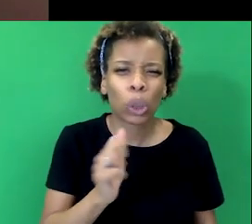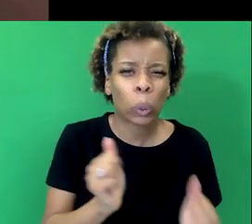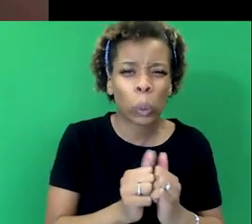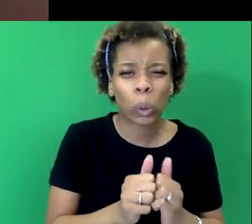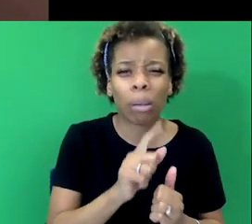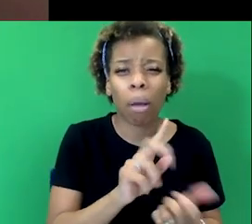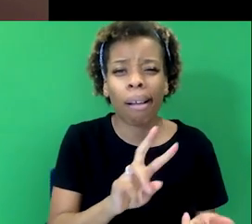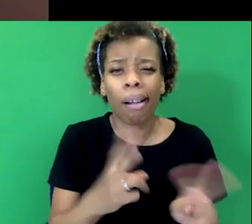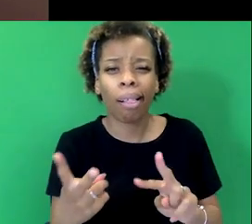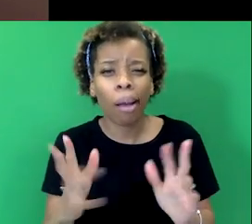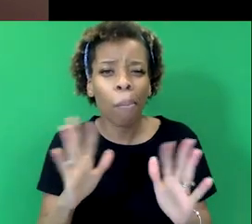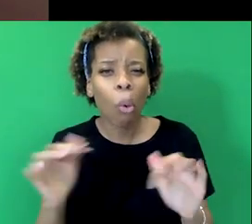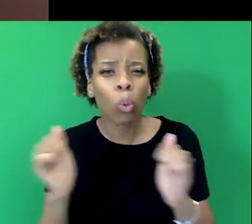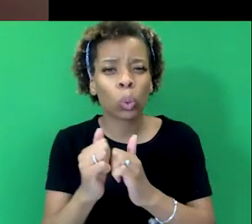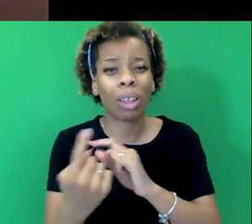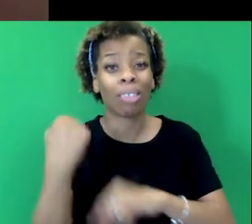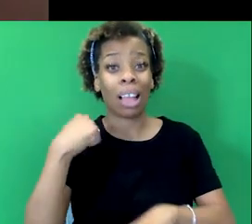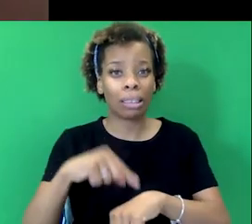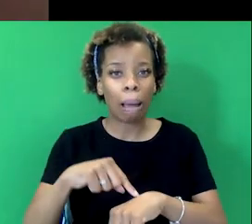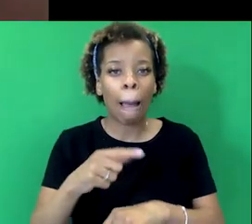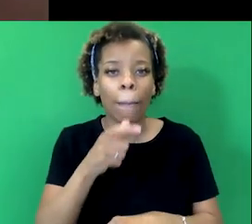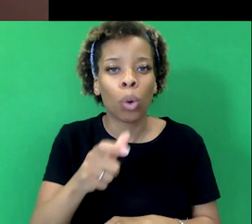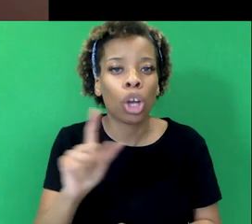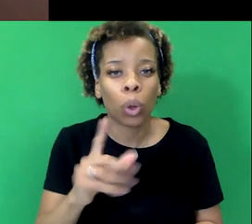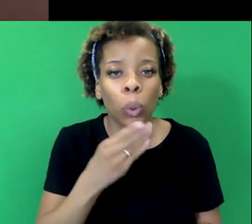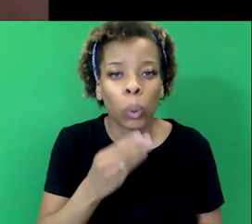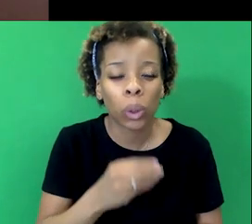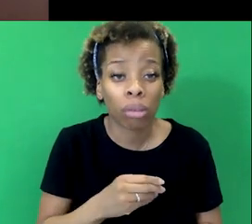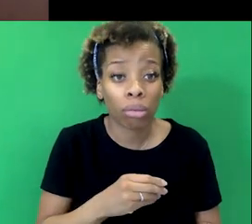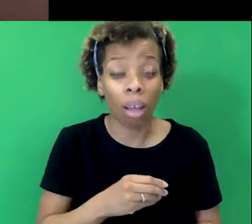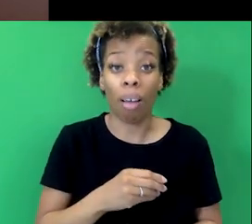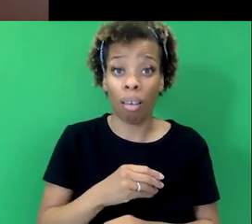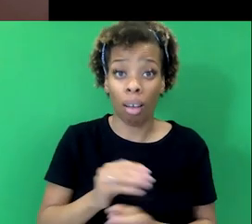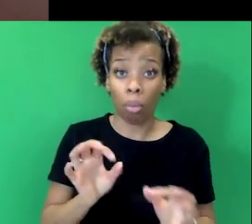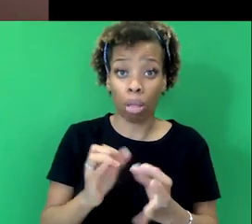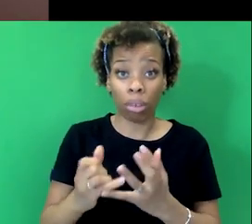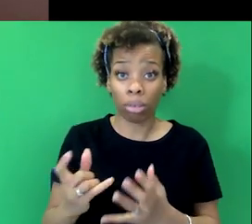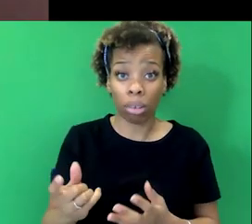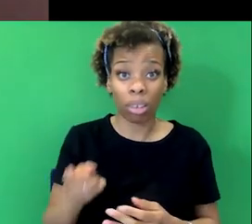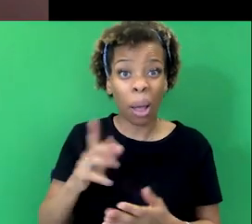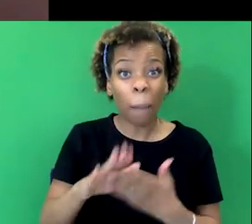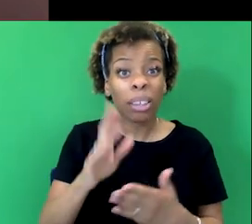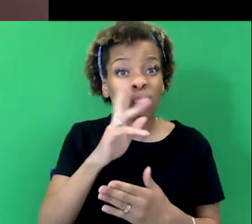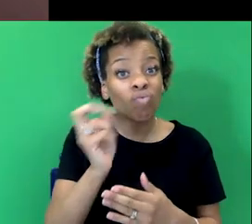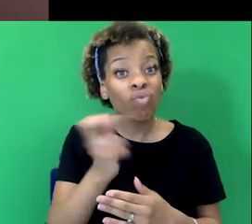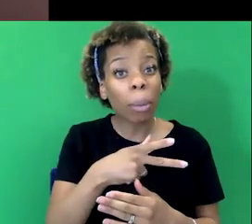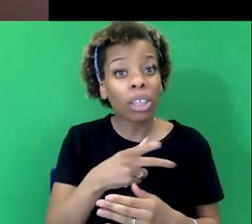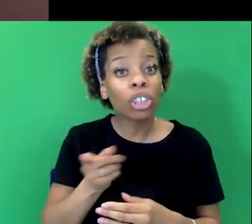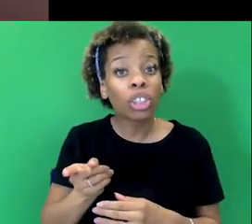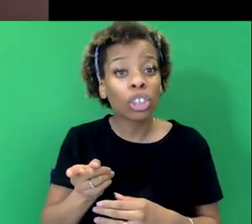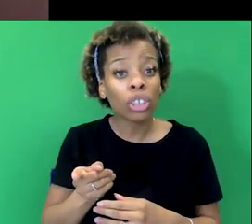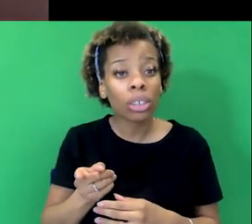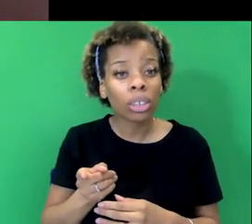you something that's more accurate or closer to the period, to the dialect. And lo and behold, there was bull scutter. It just means rubbish. It doesn't mean, you